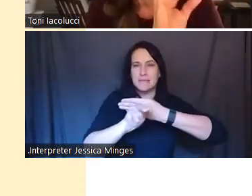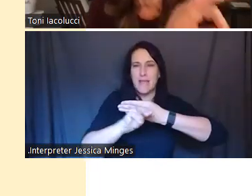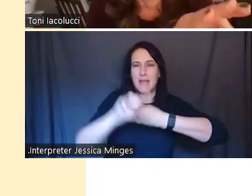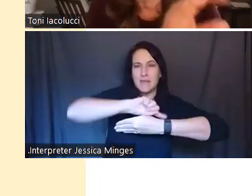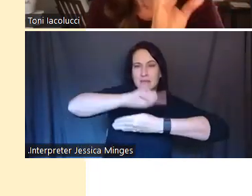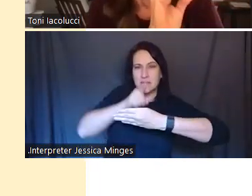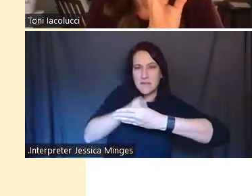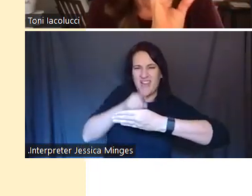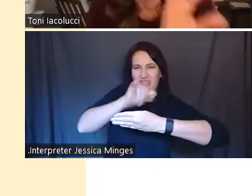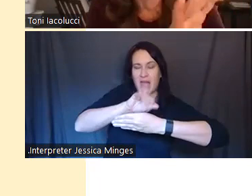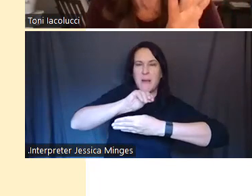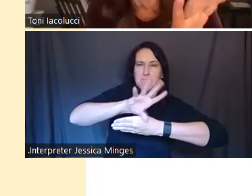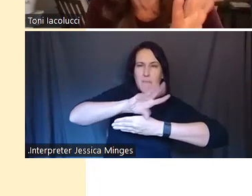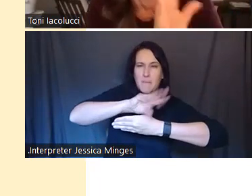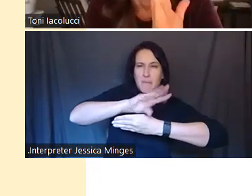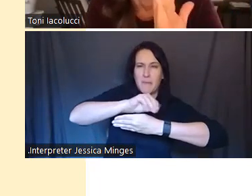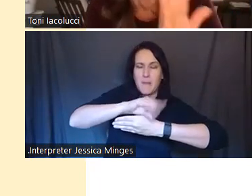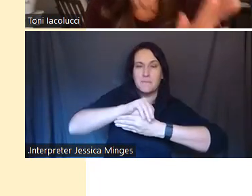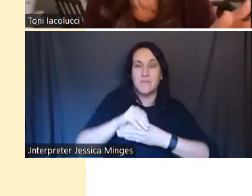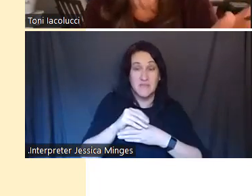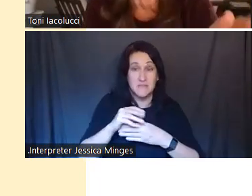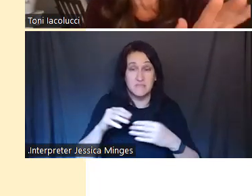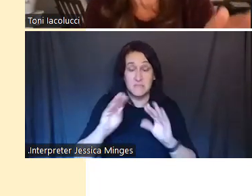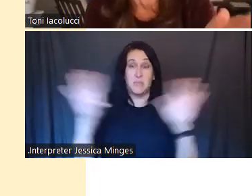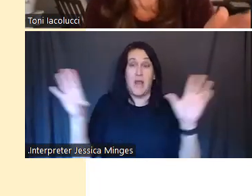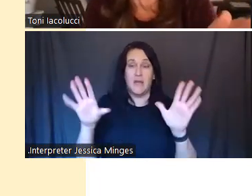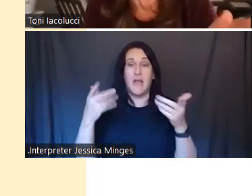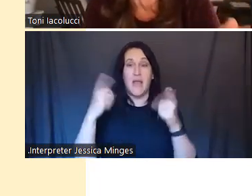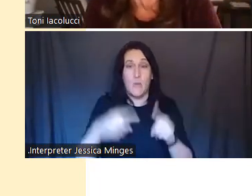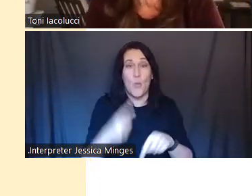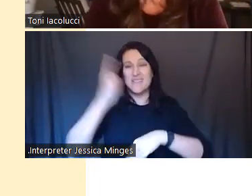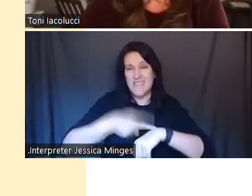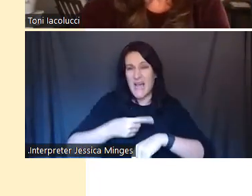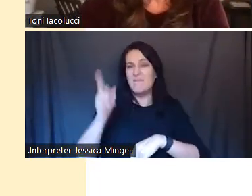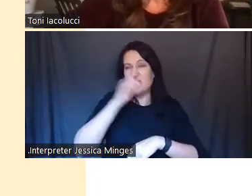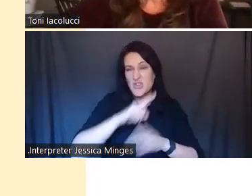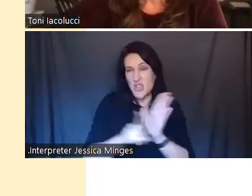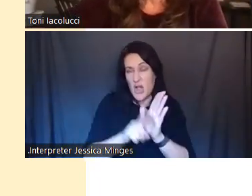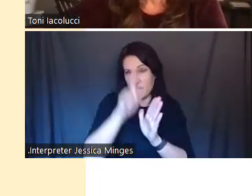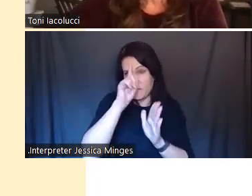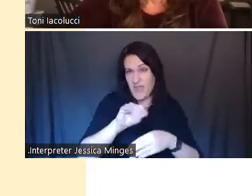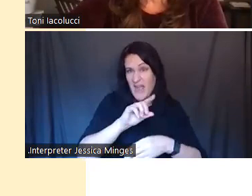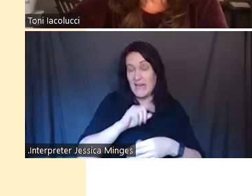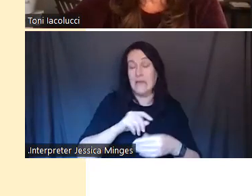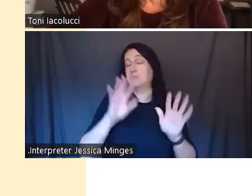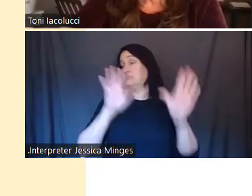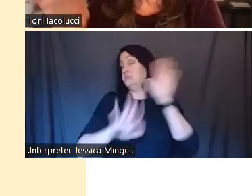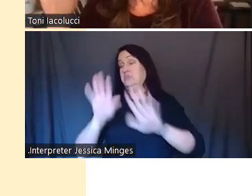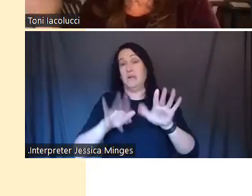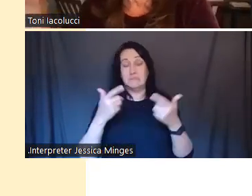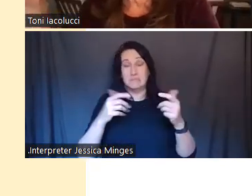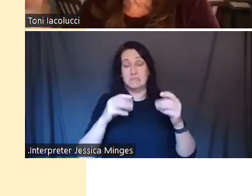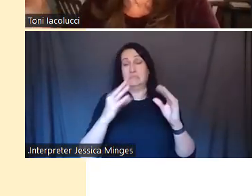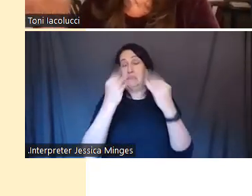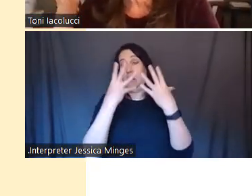And I will tell you, it has woken me up when there was a false alarm on the smoke detector. Also to the lower right, that round thing